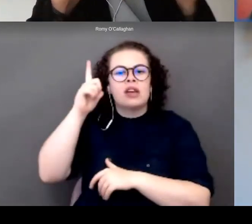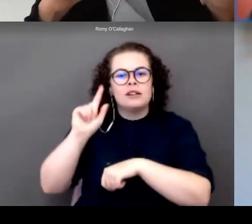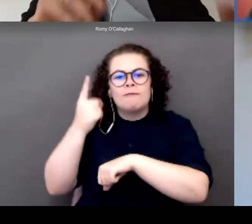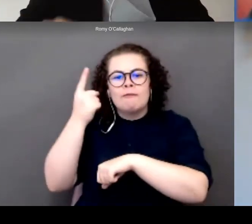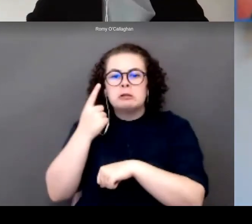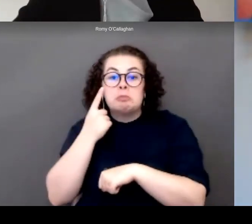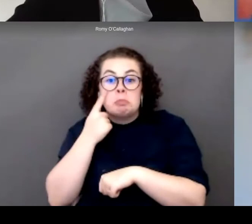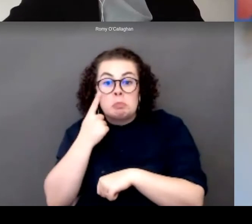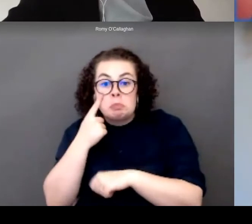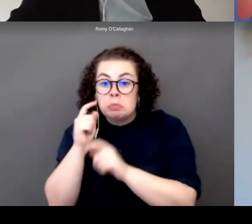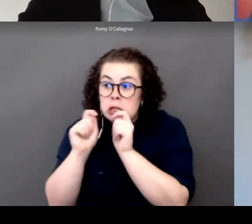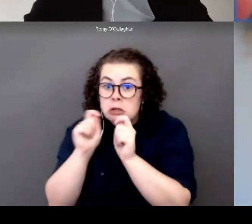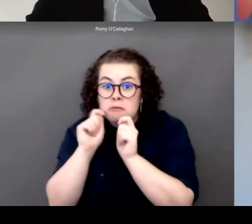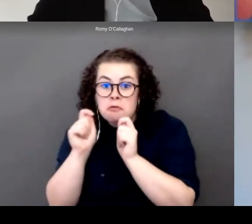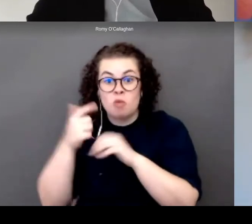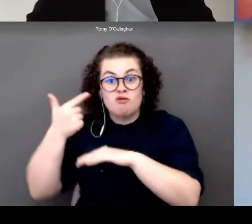means.